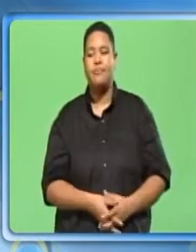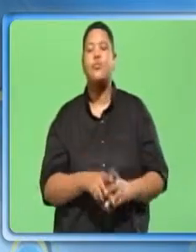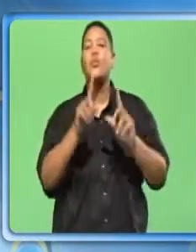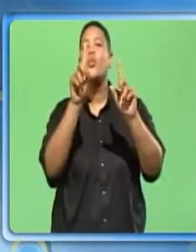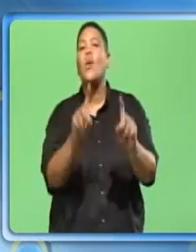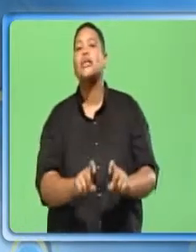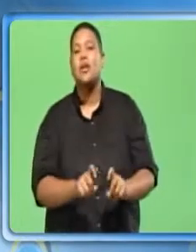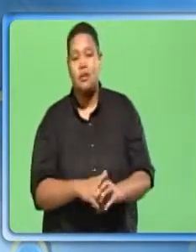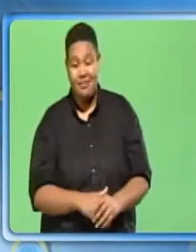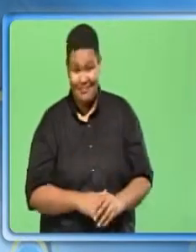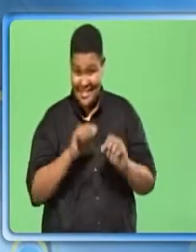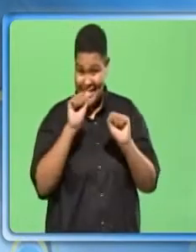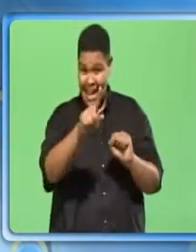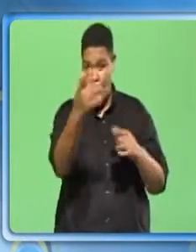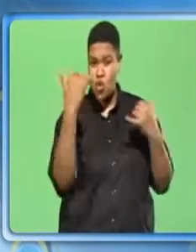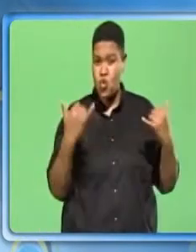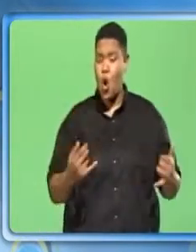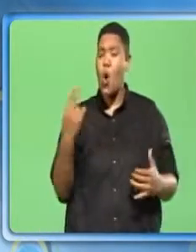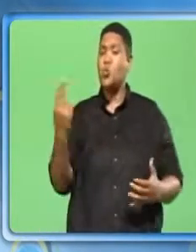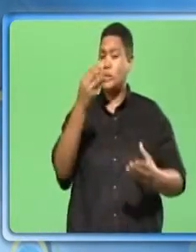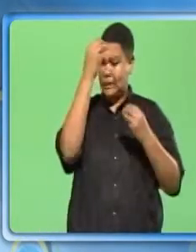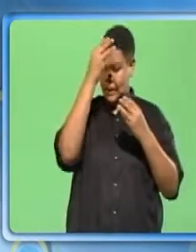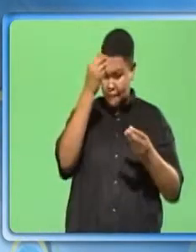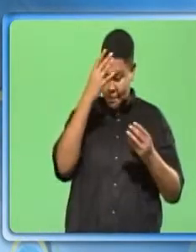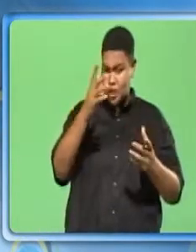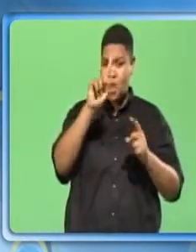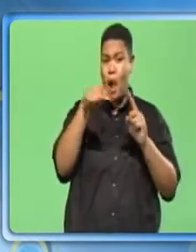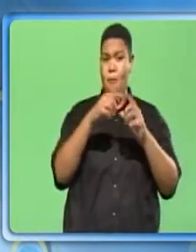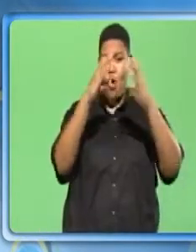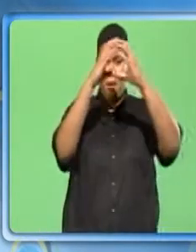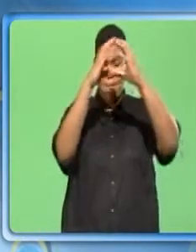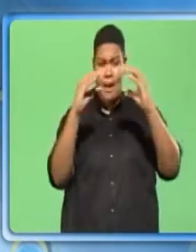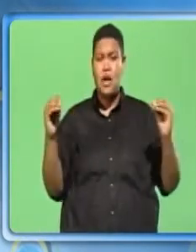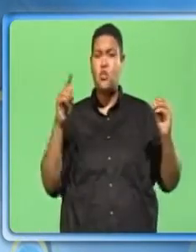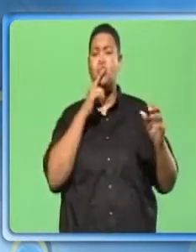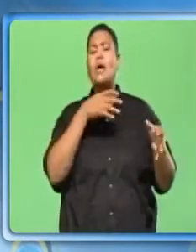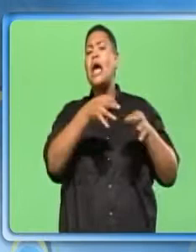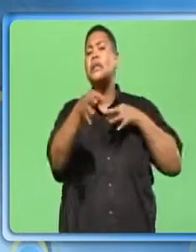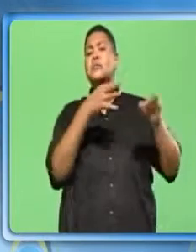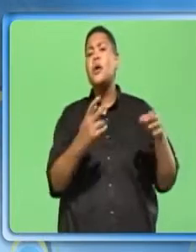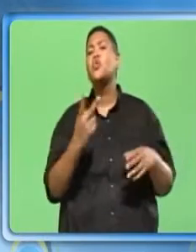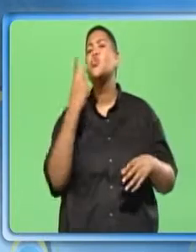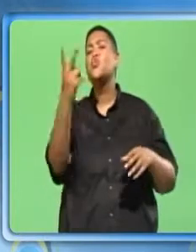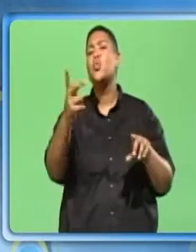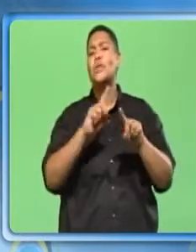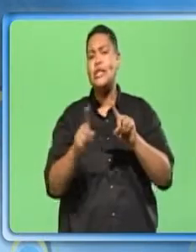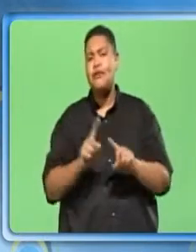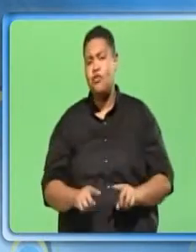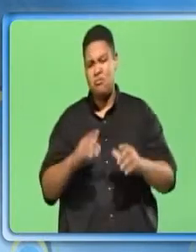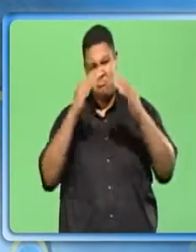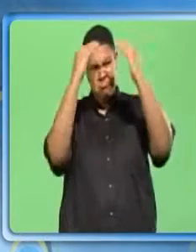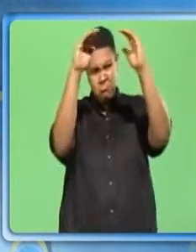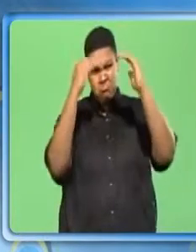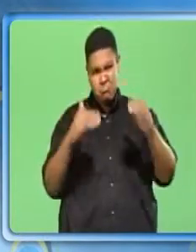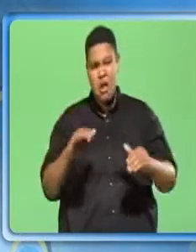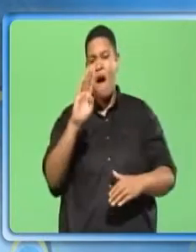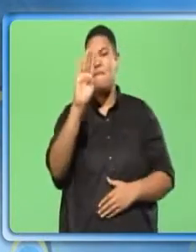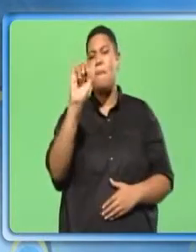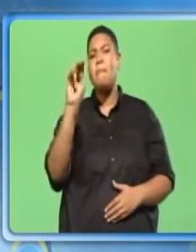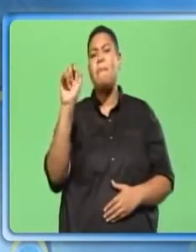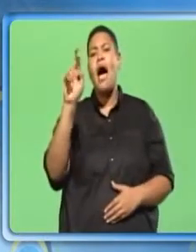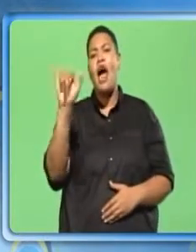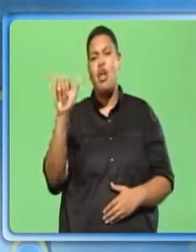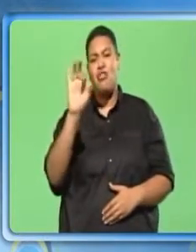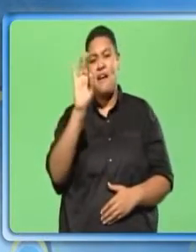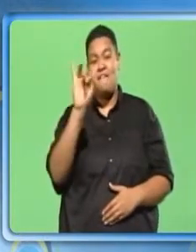Question. Can you now use the information about mitosis to explain the two stages of binary fission which you learned earlier